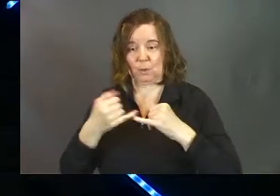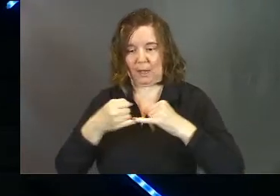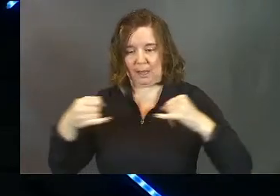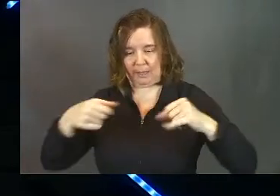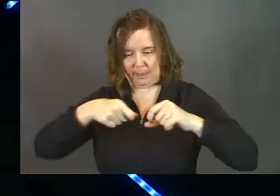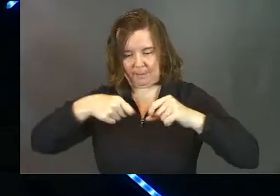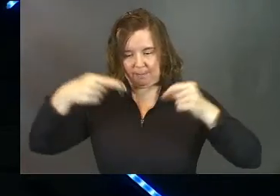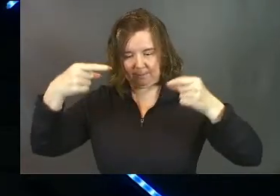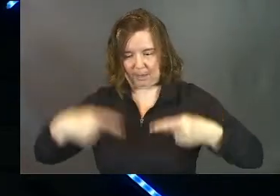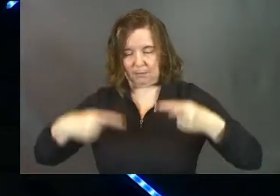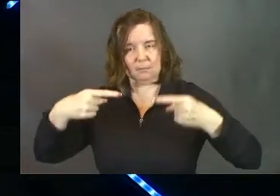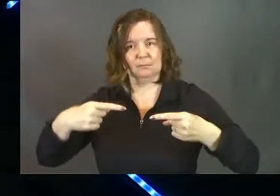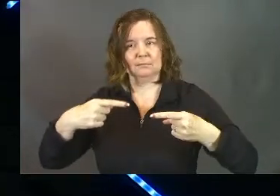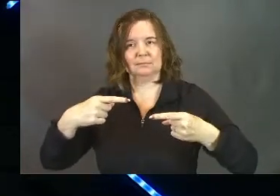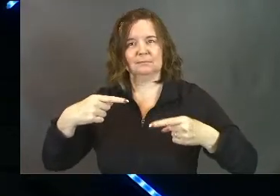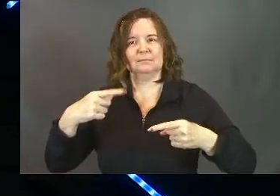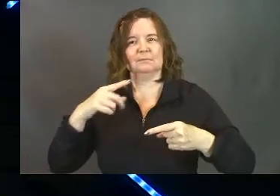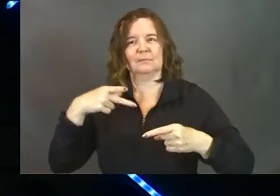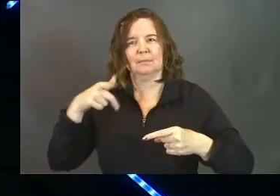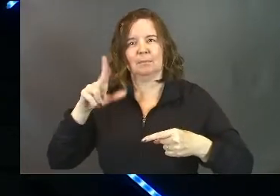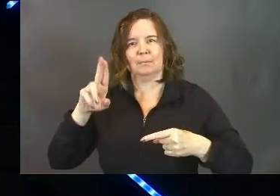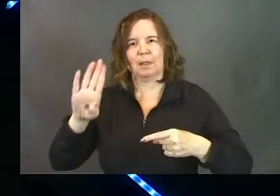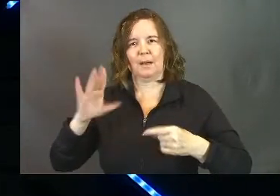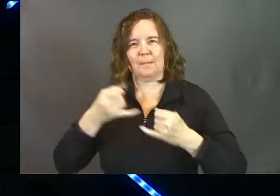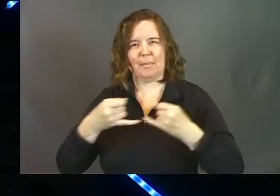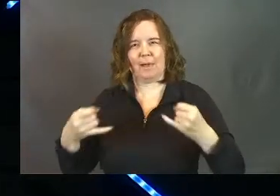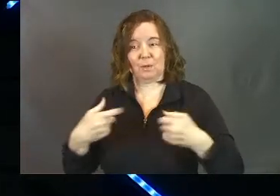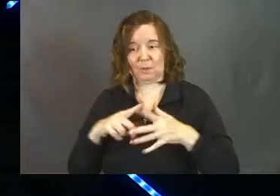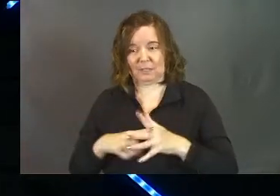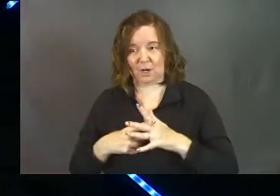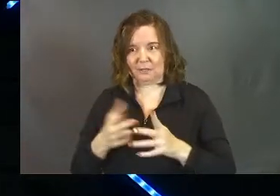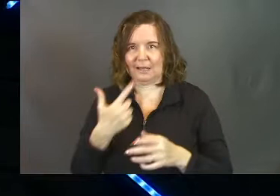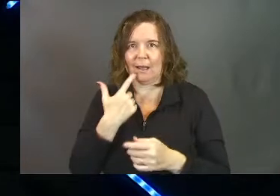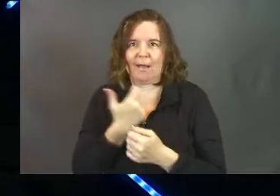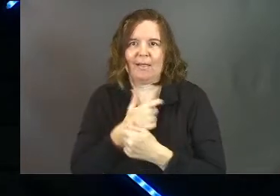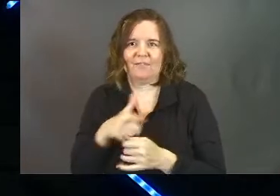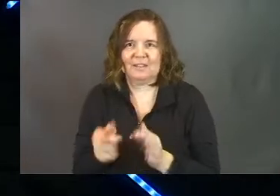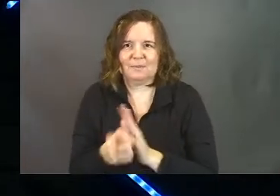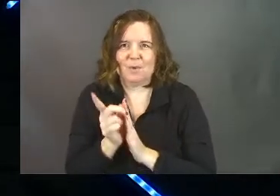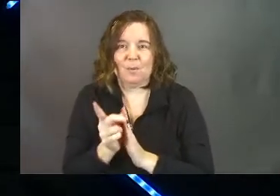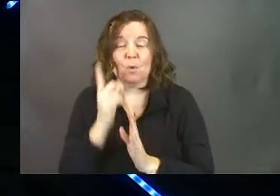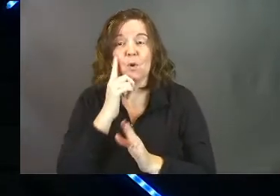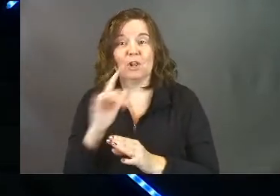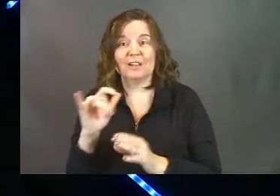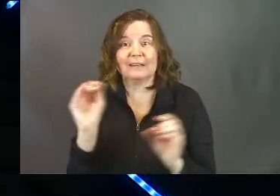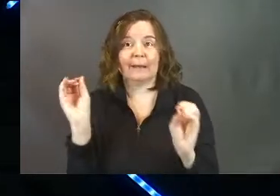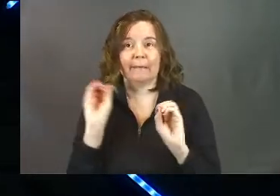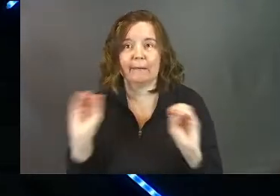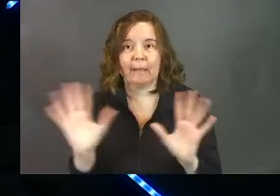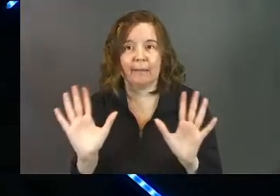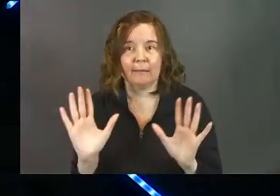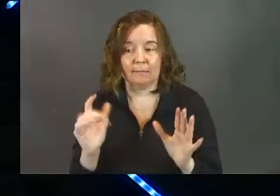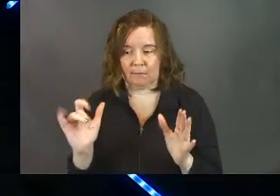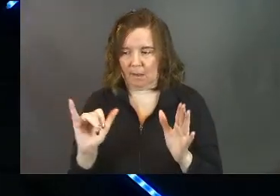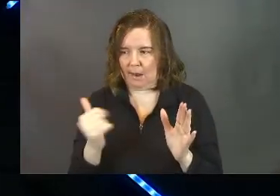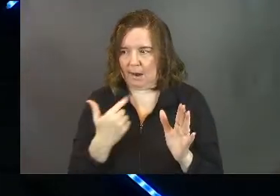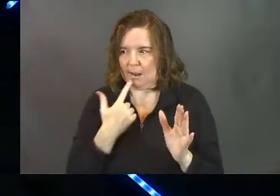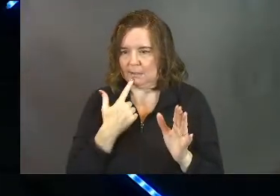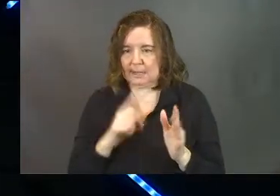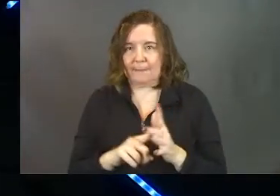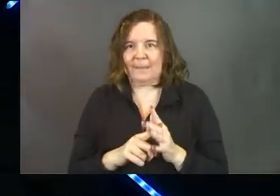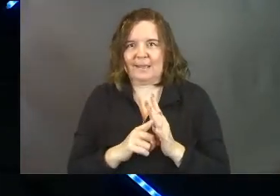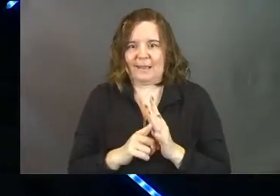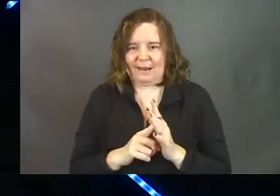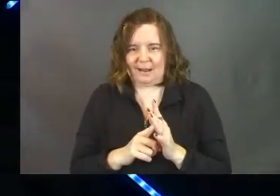started. And God's using this as an illustration, going, I love this moment, when it looks like nothing. And it's the